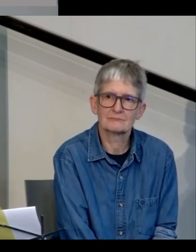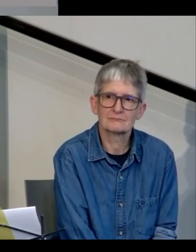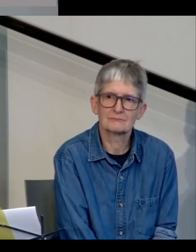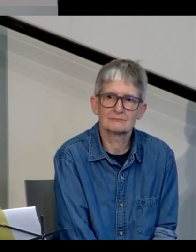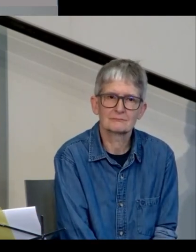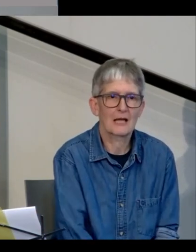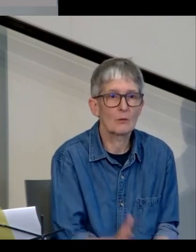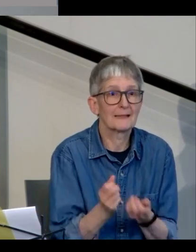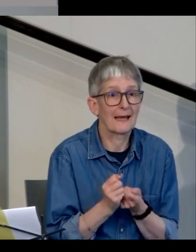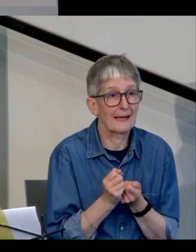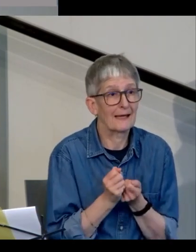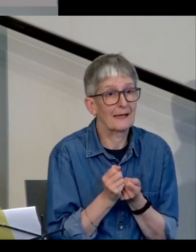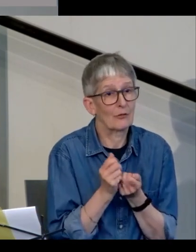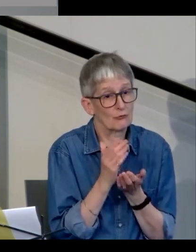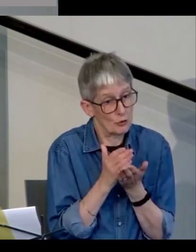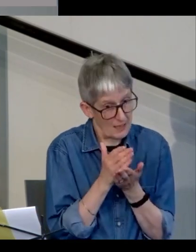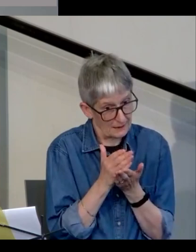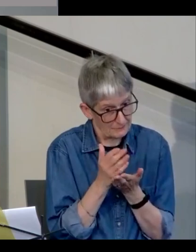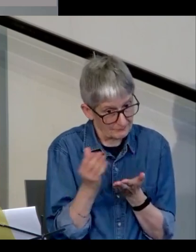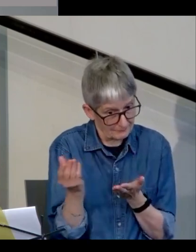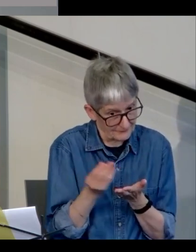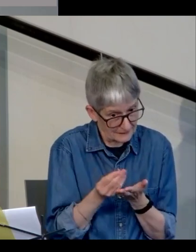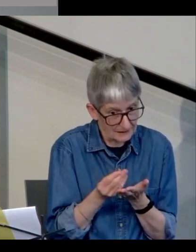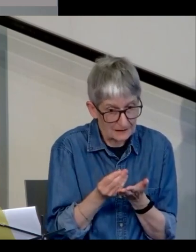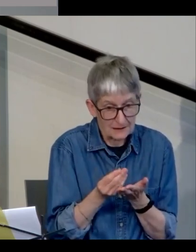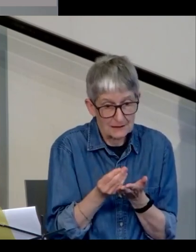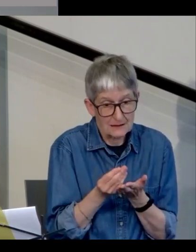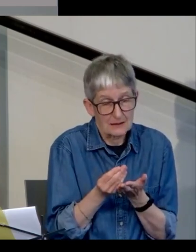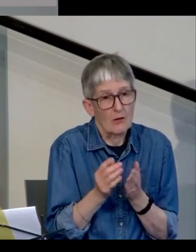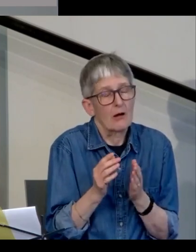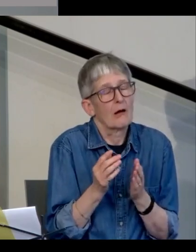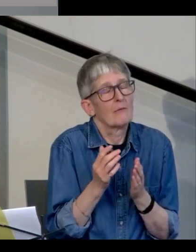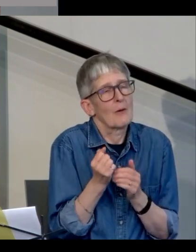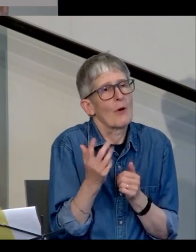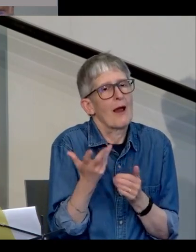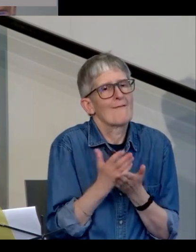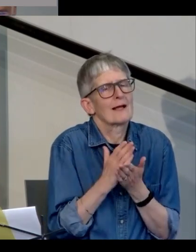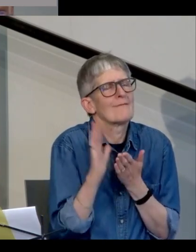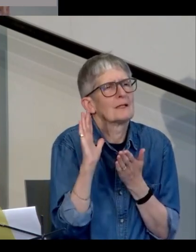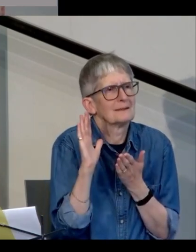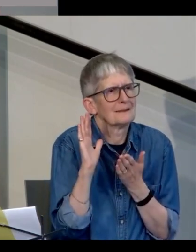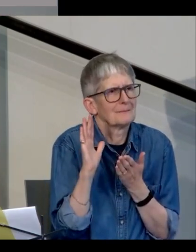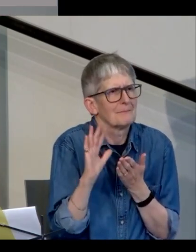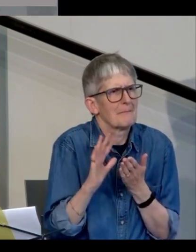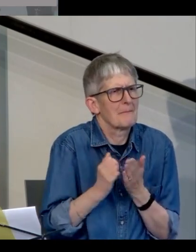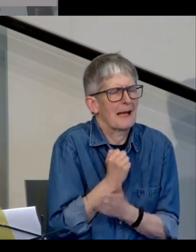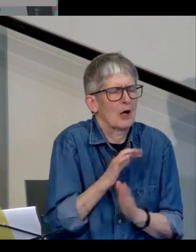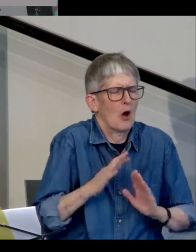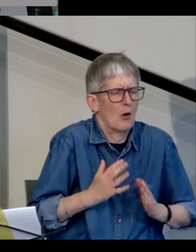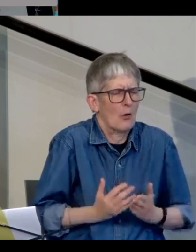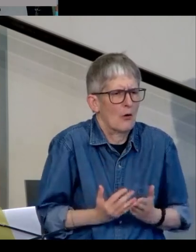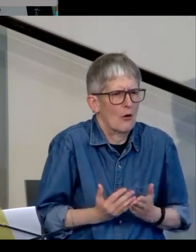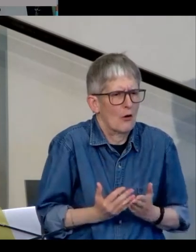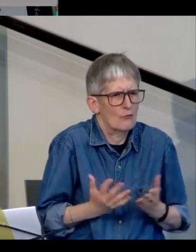So let's enjoy the fact that we're forgiven, the fact that we're made whole, the fact that we're